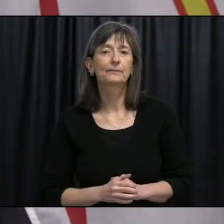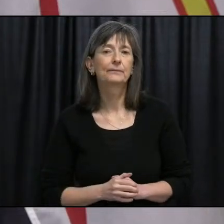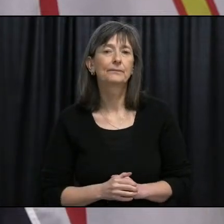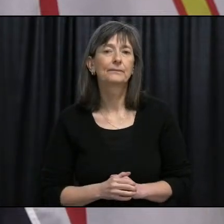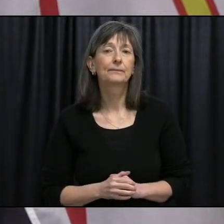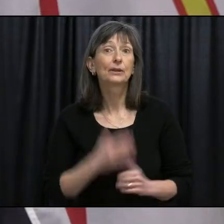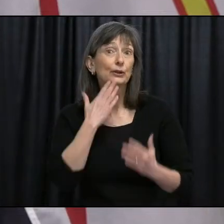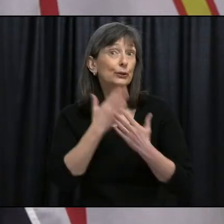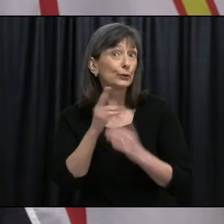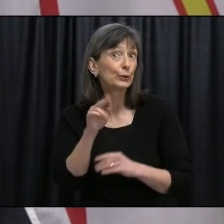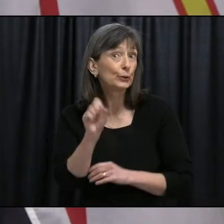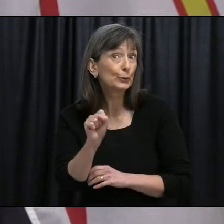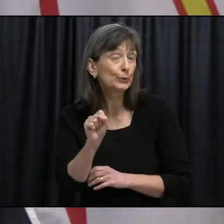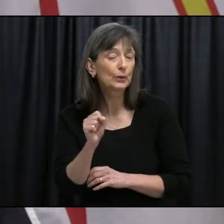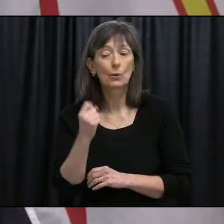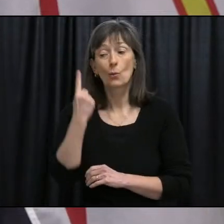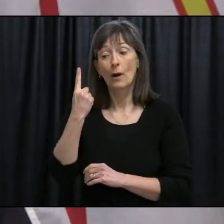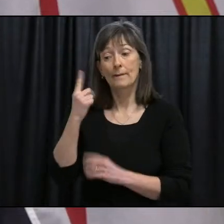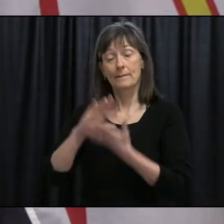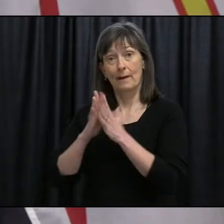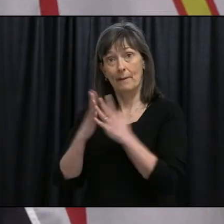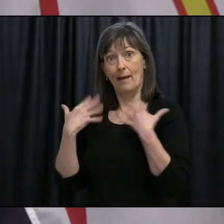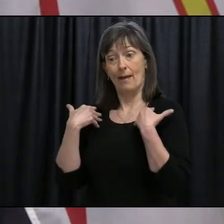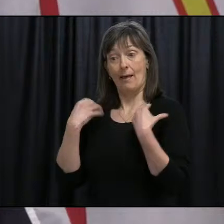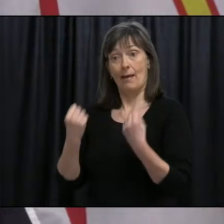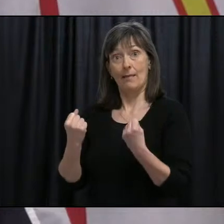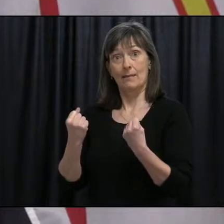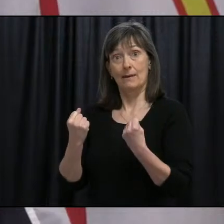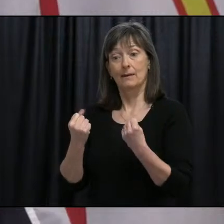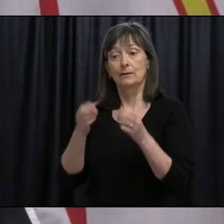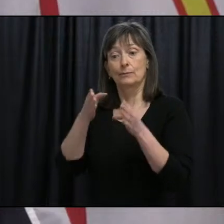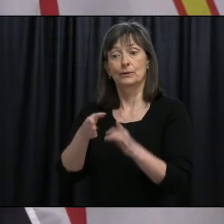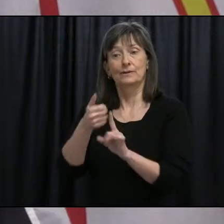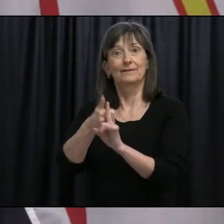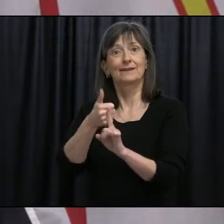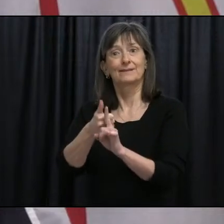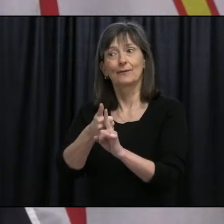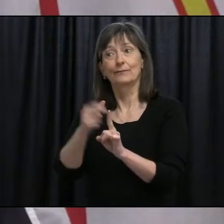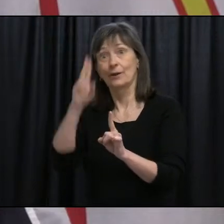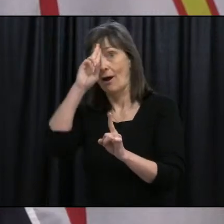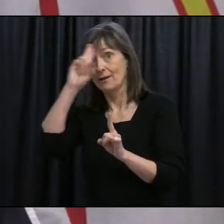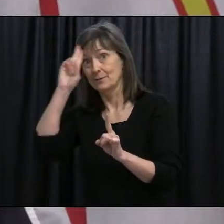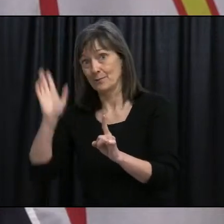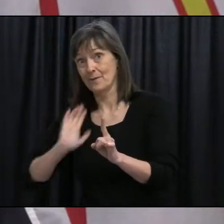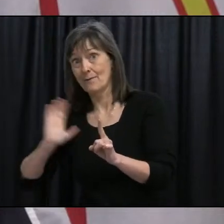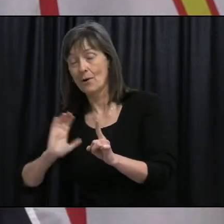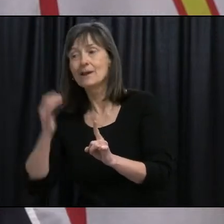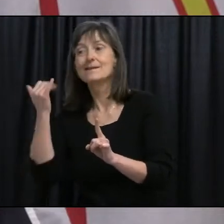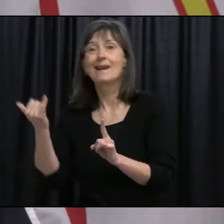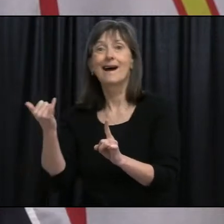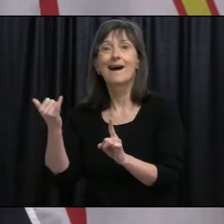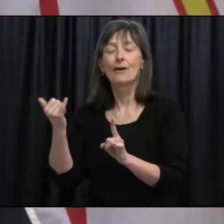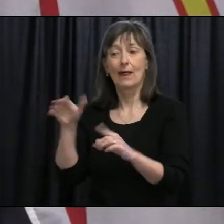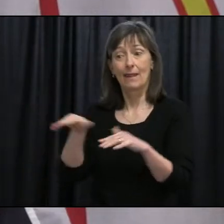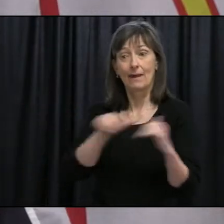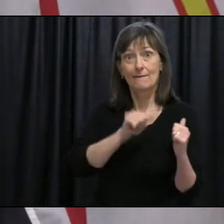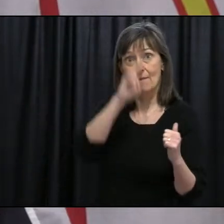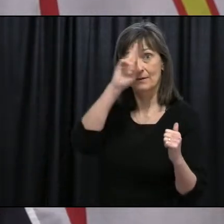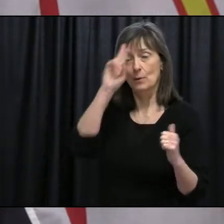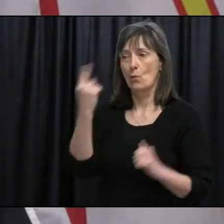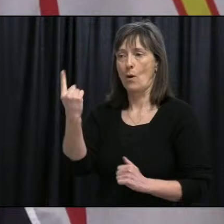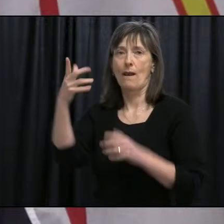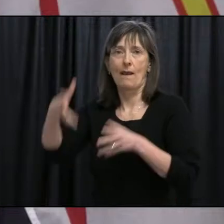In good news, one of our recoveries is in an individual who was hospitalized, leaving only 1 person in hospital due to COVID-19.